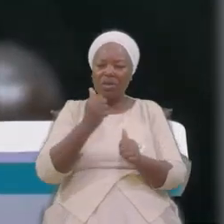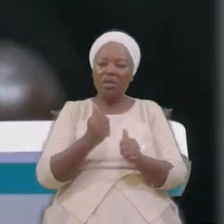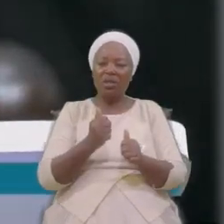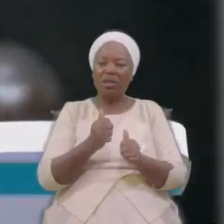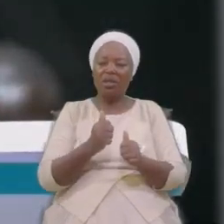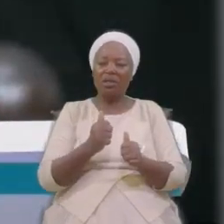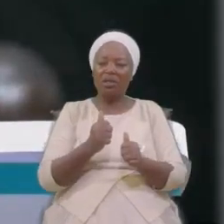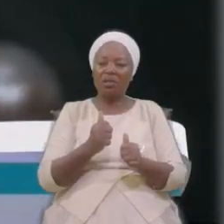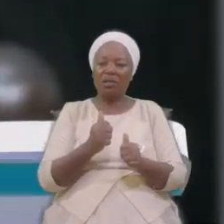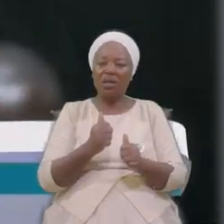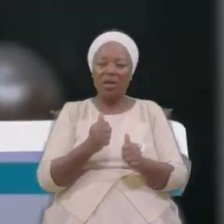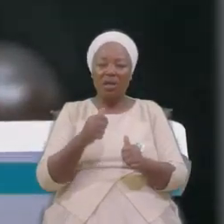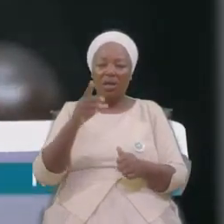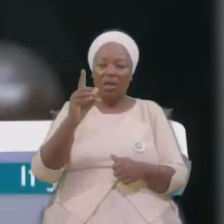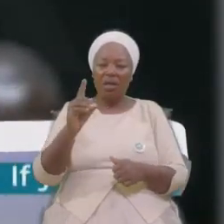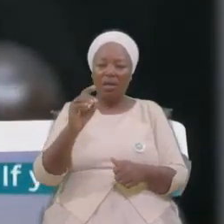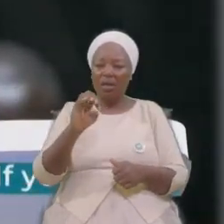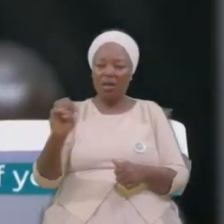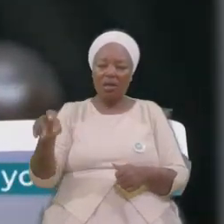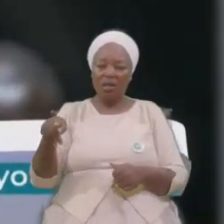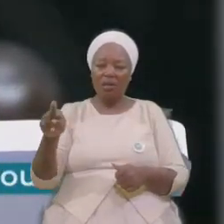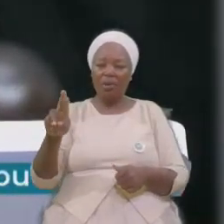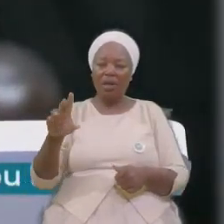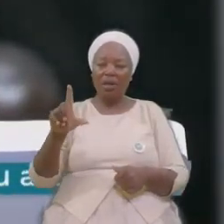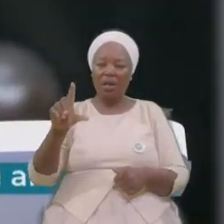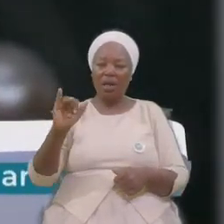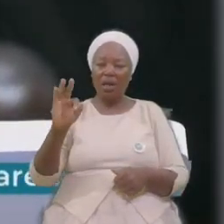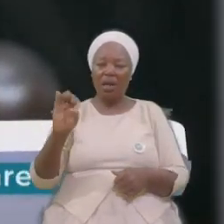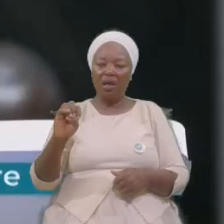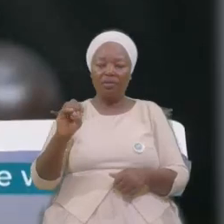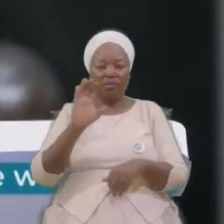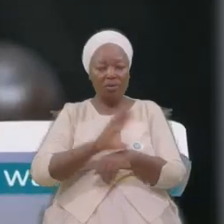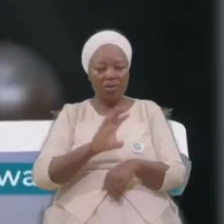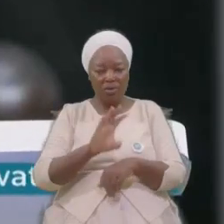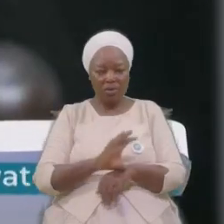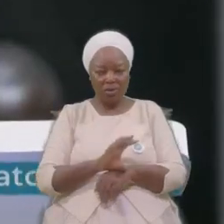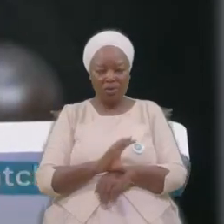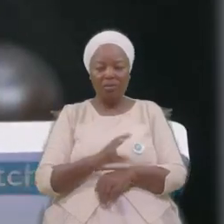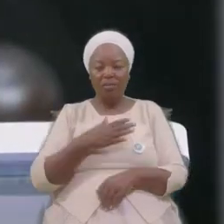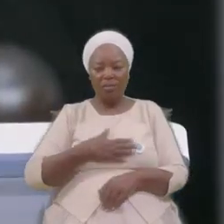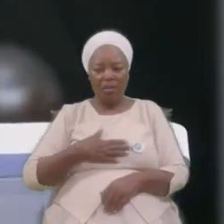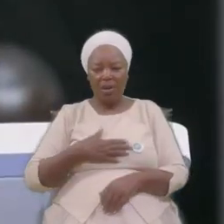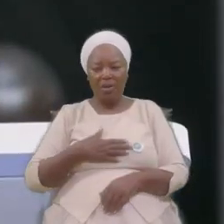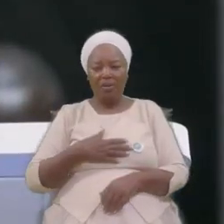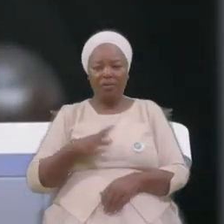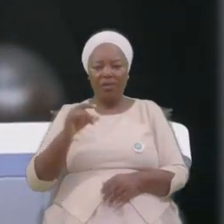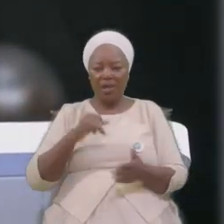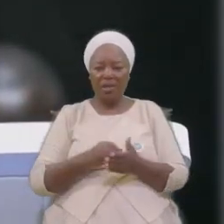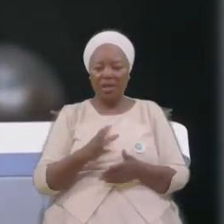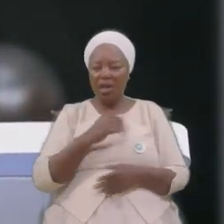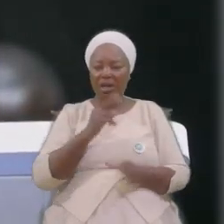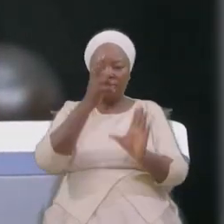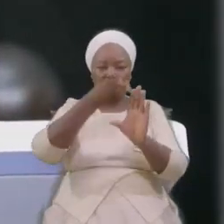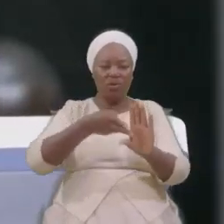Please, don't be missing out in that special meeting. More will be given